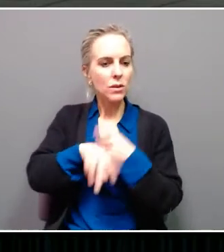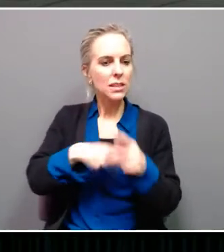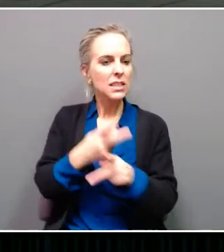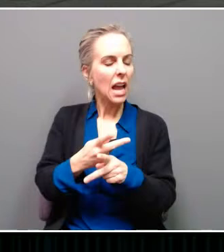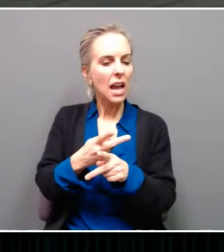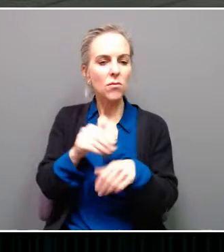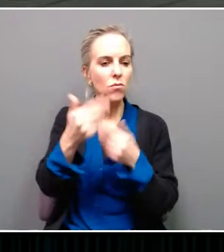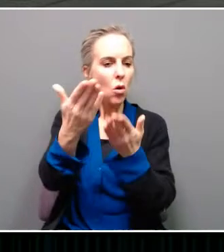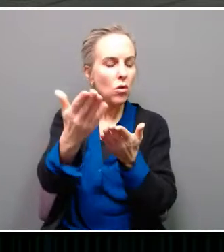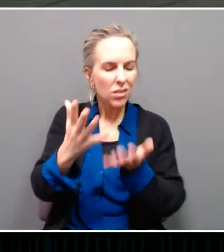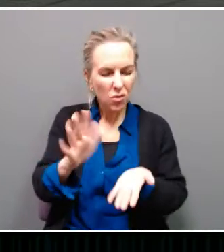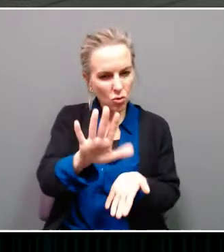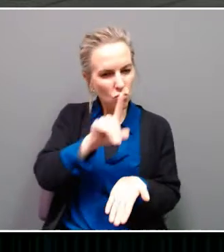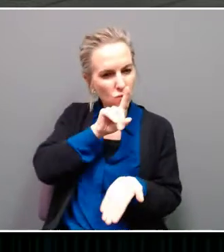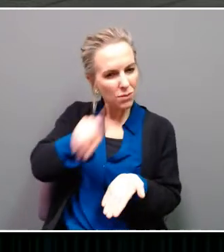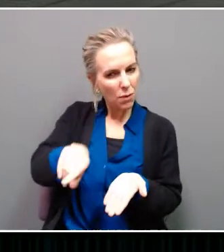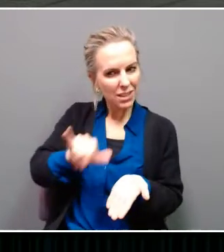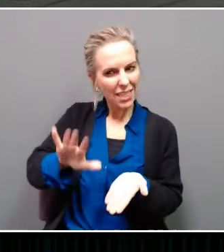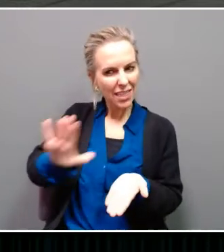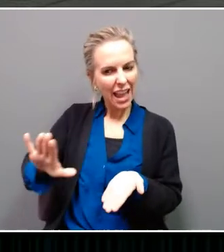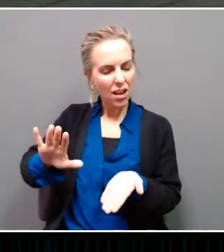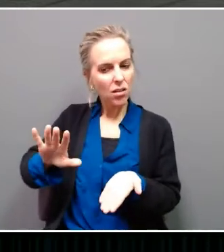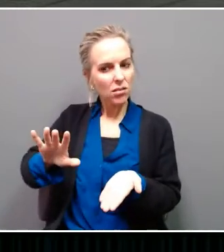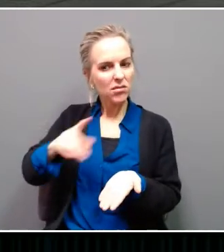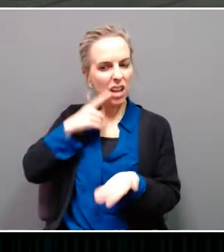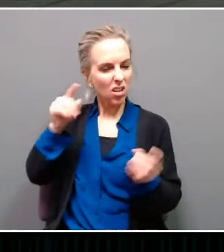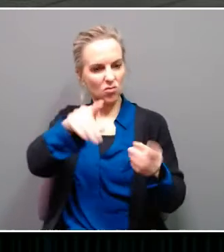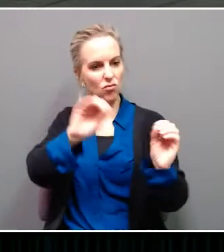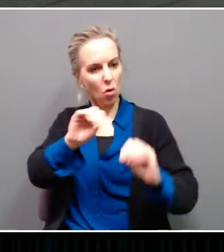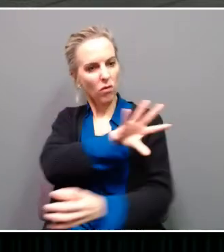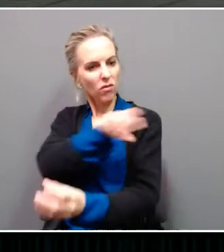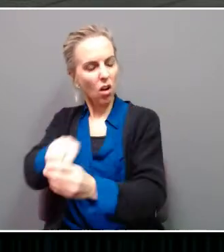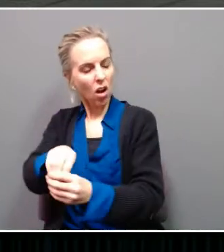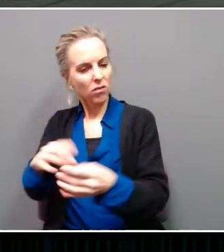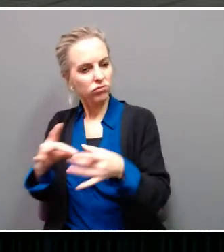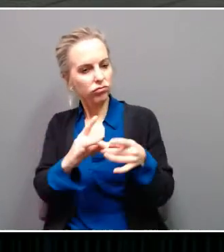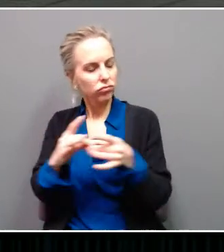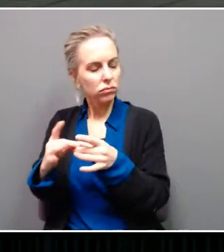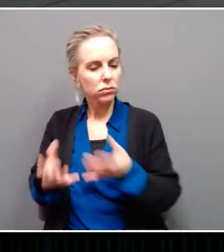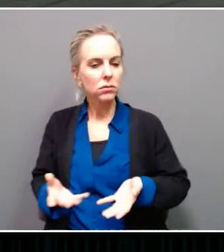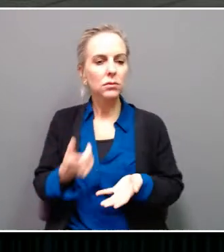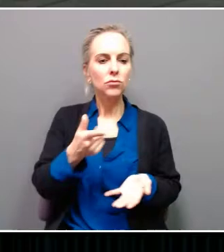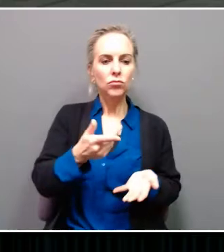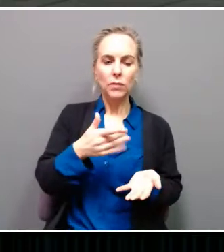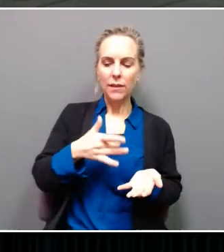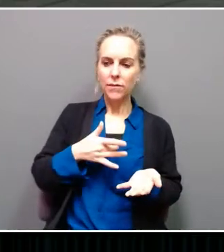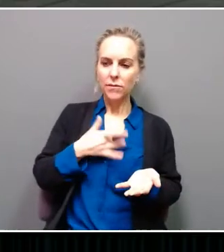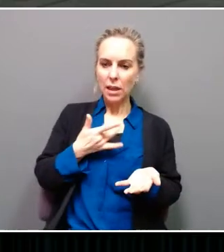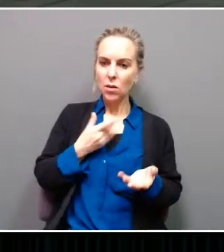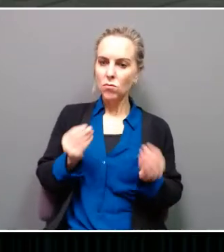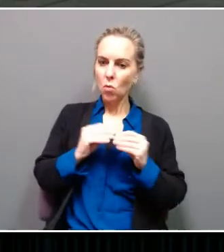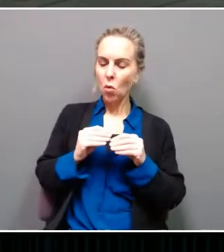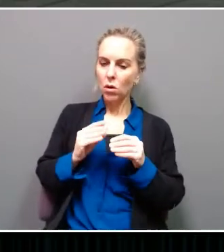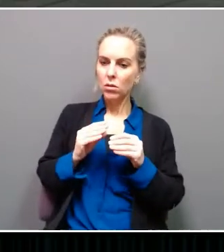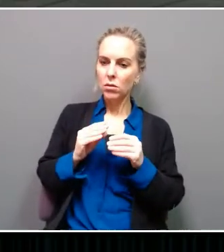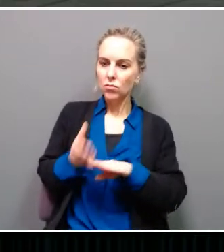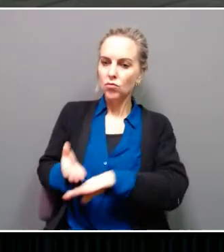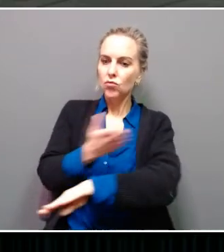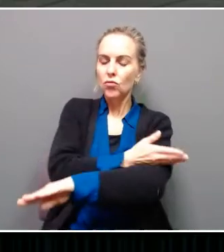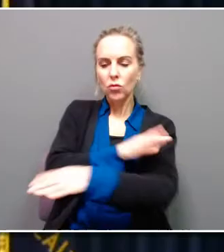What's your response to that? I mean, do you see yourself needing to have a more improved relationship with the General